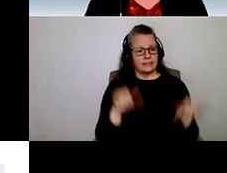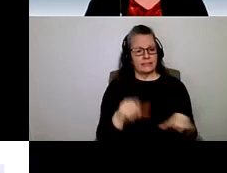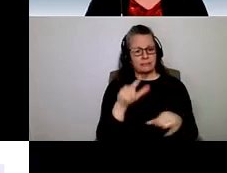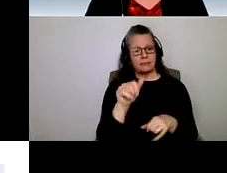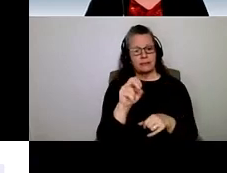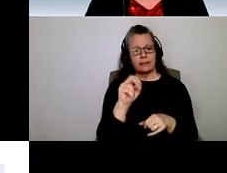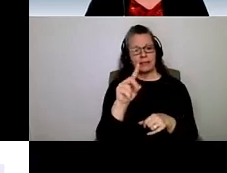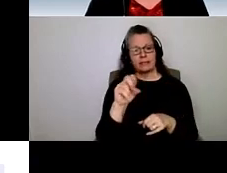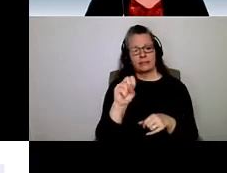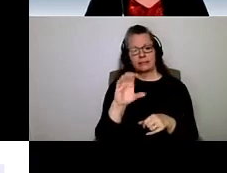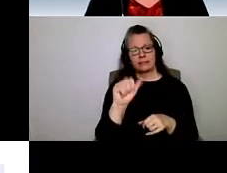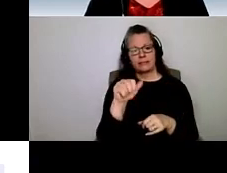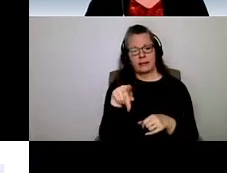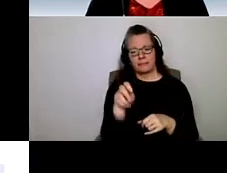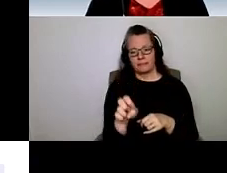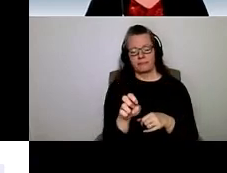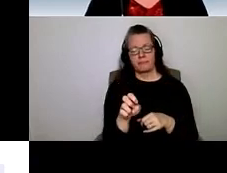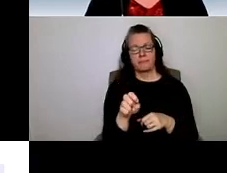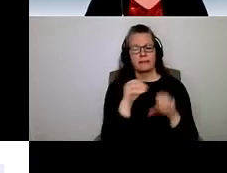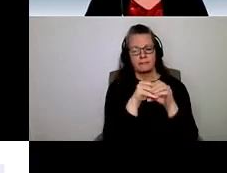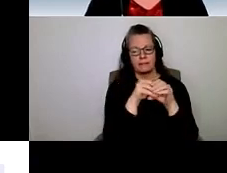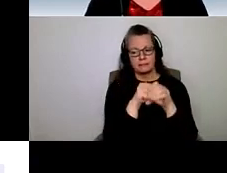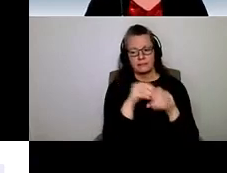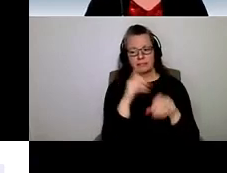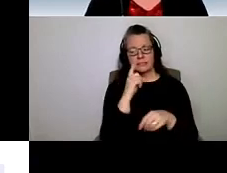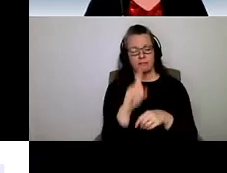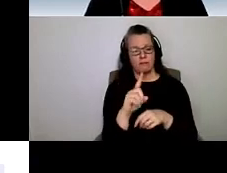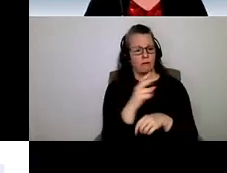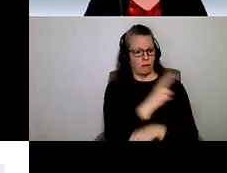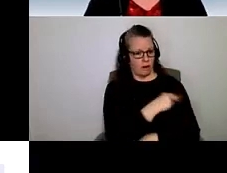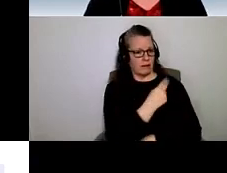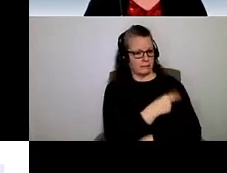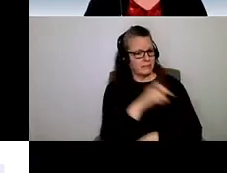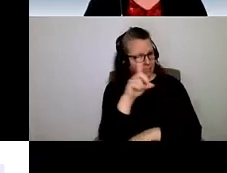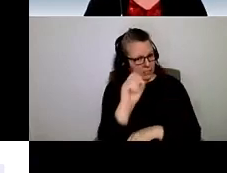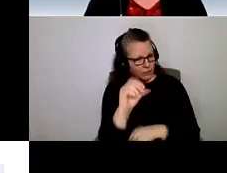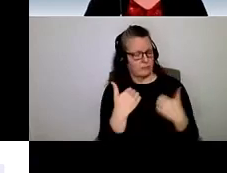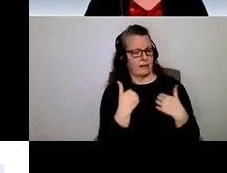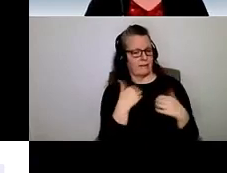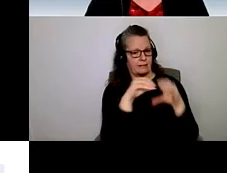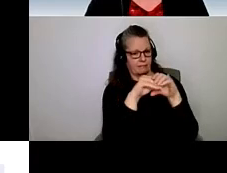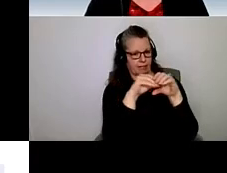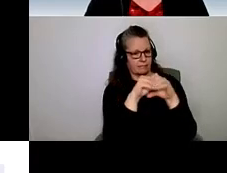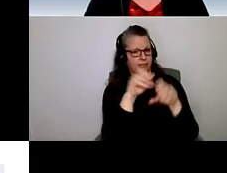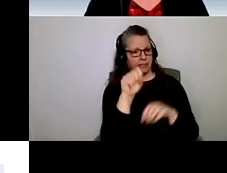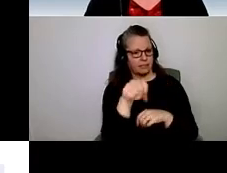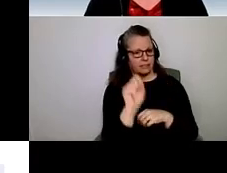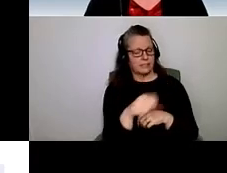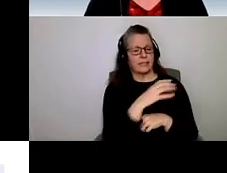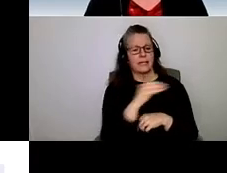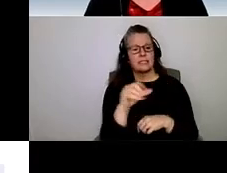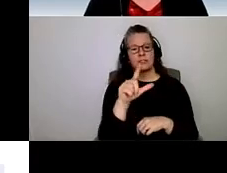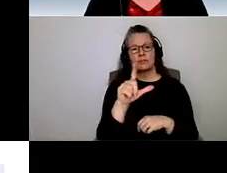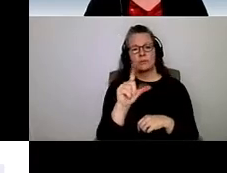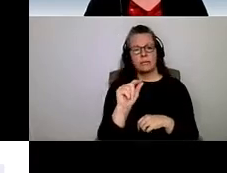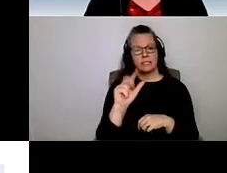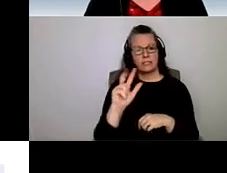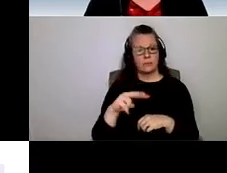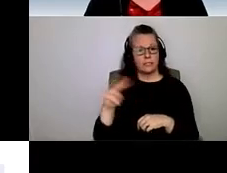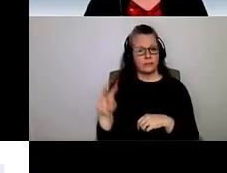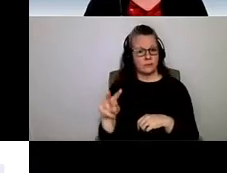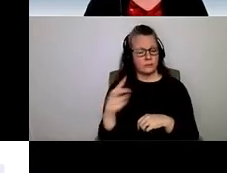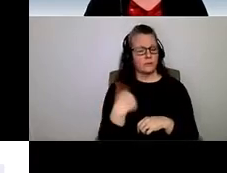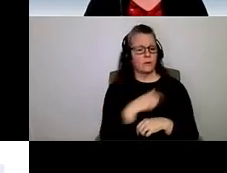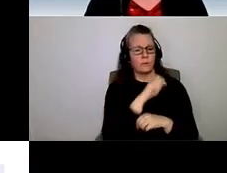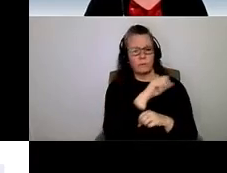landscape. Investments. Hospitals do have investments. And in 2022, we all